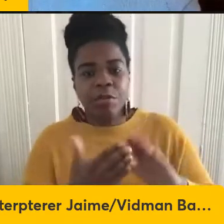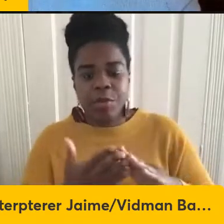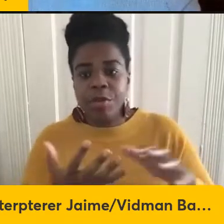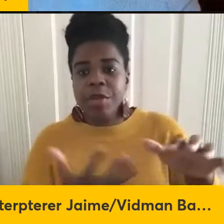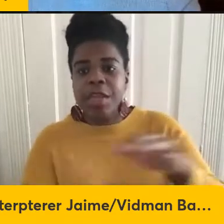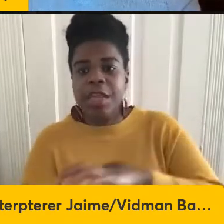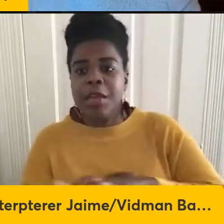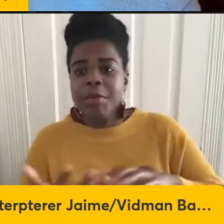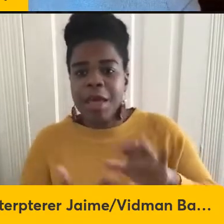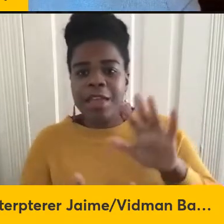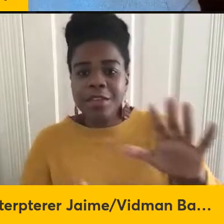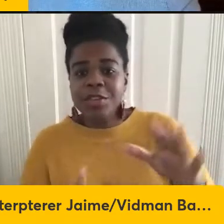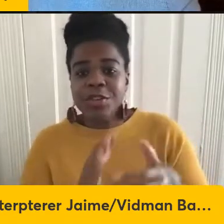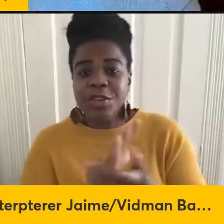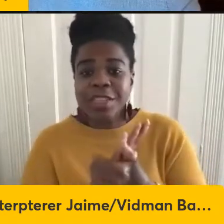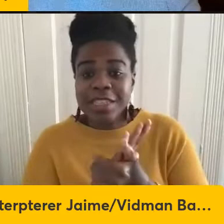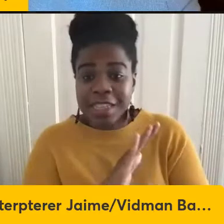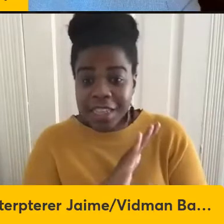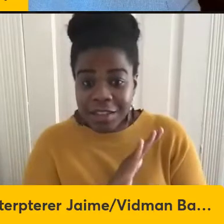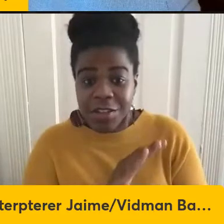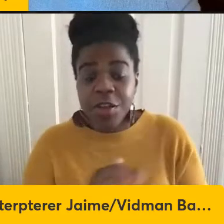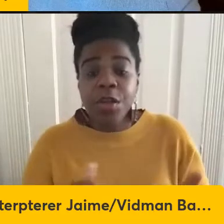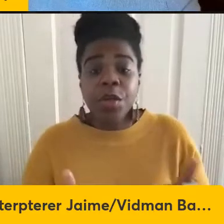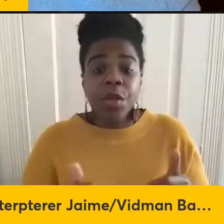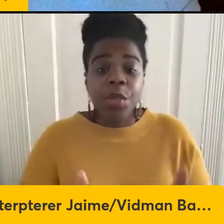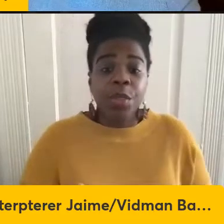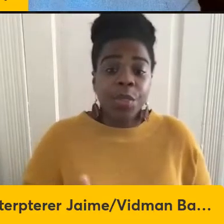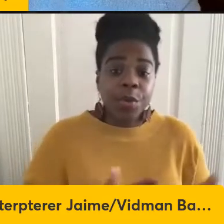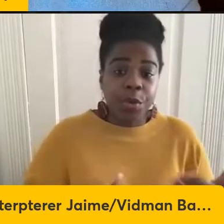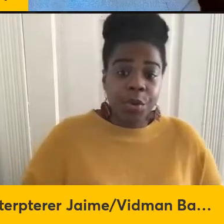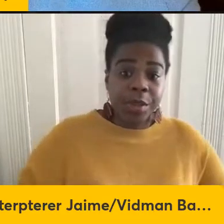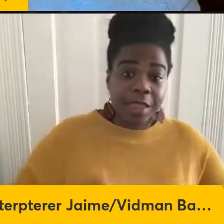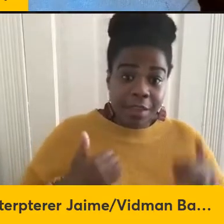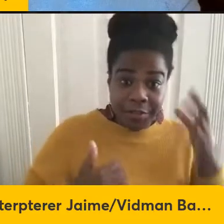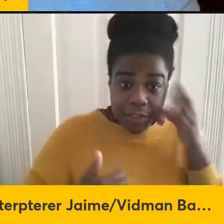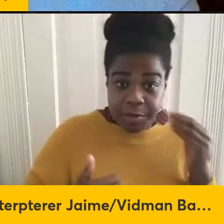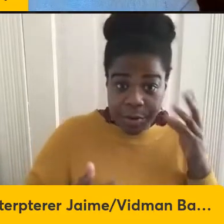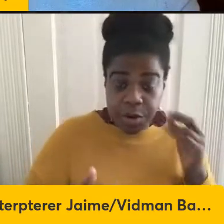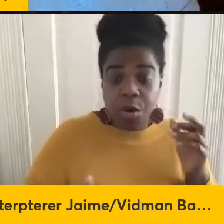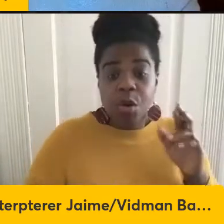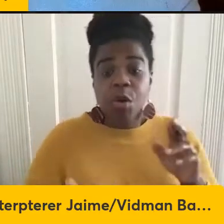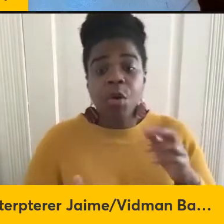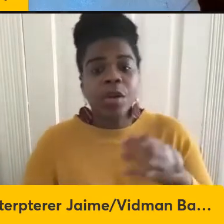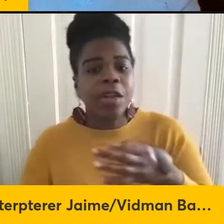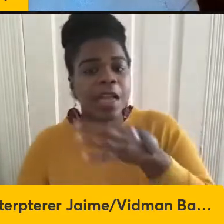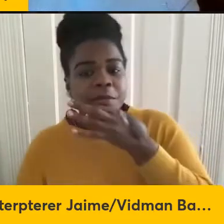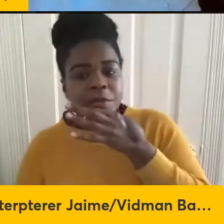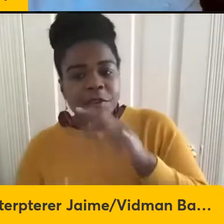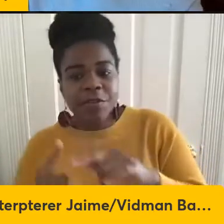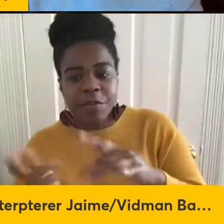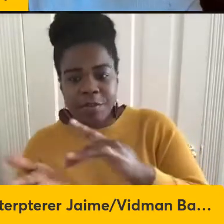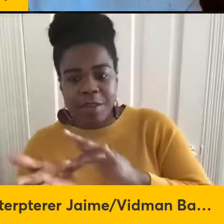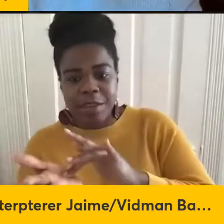your expertise, whether that's through lived experience or through expertise in medical practice.